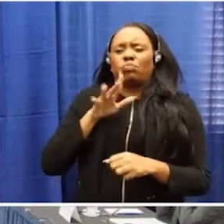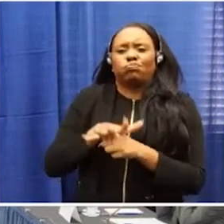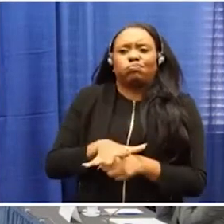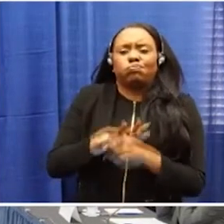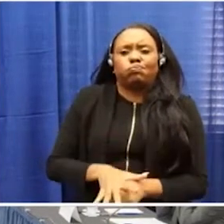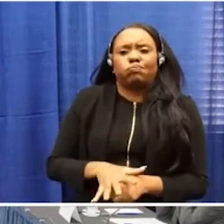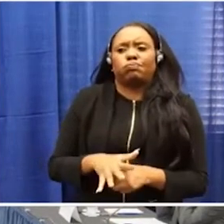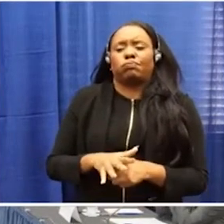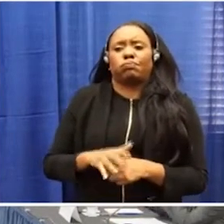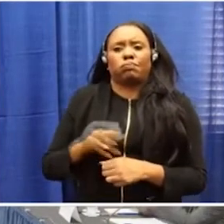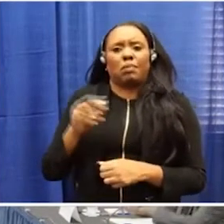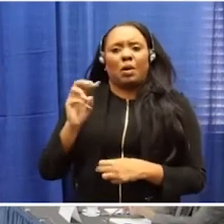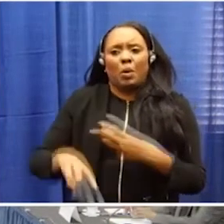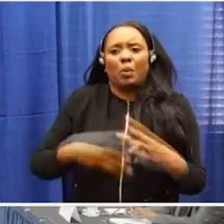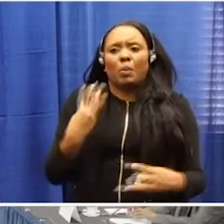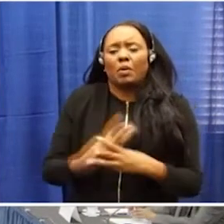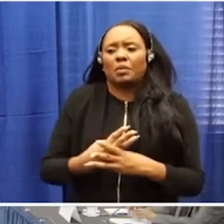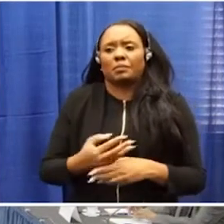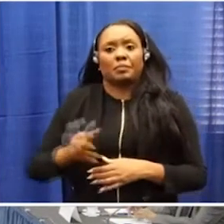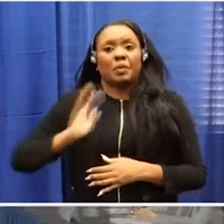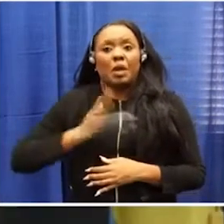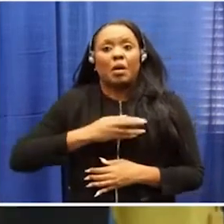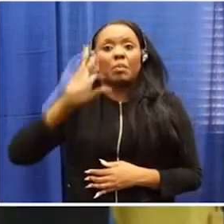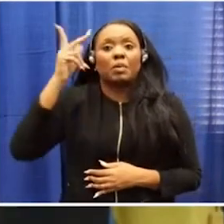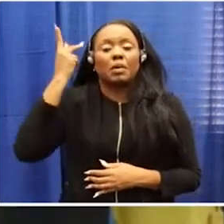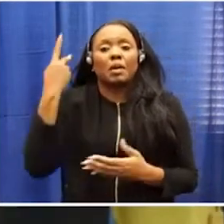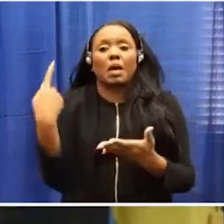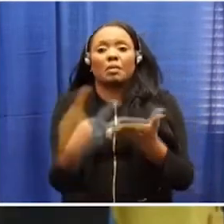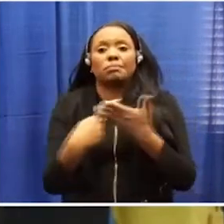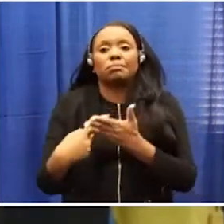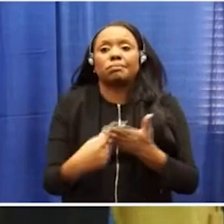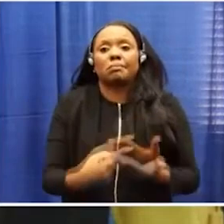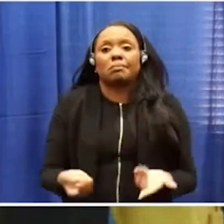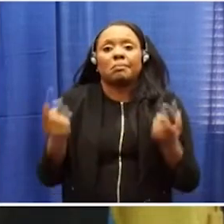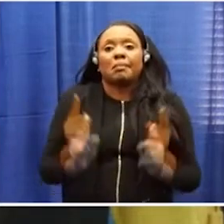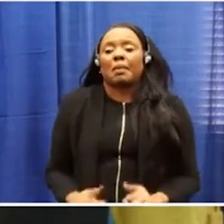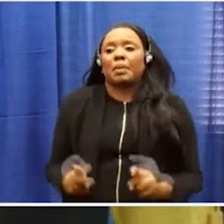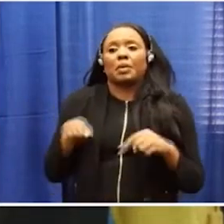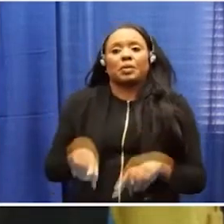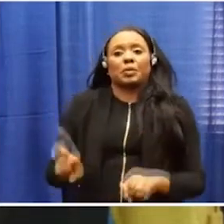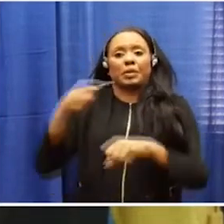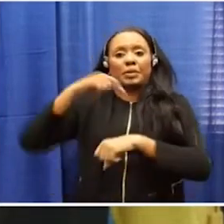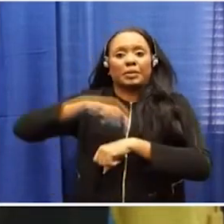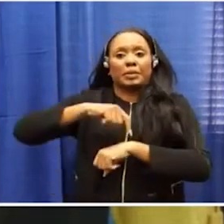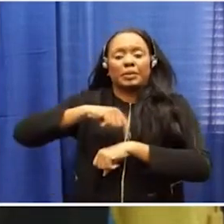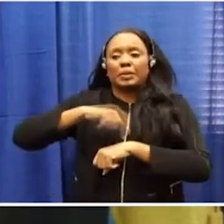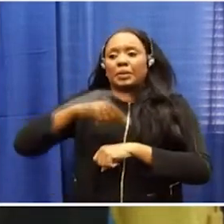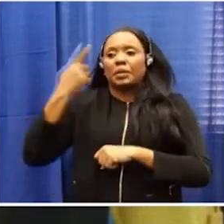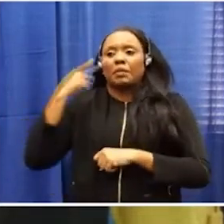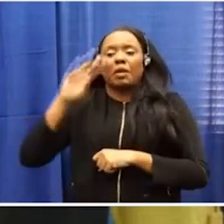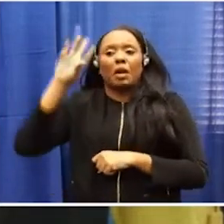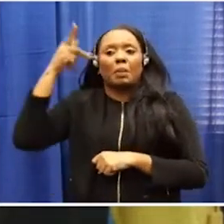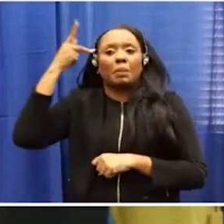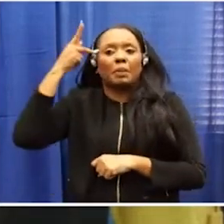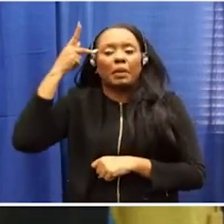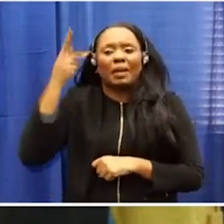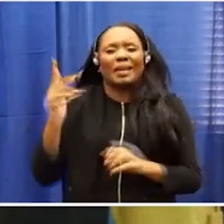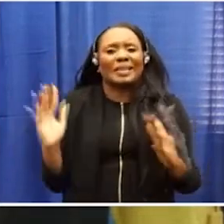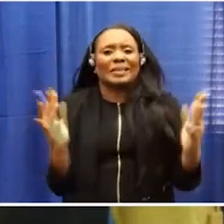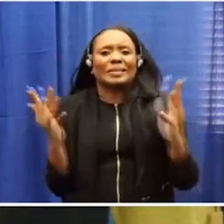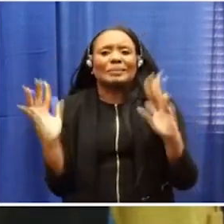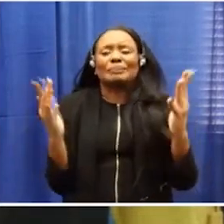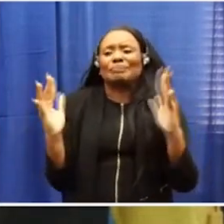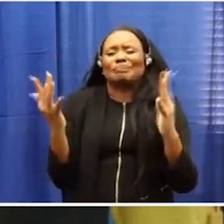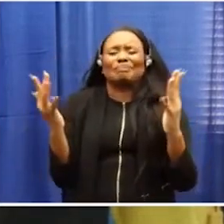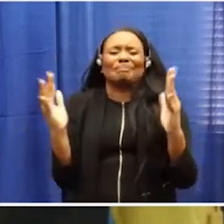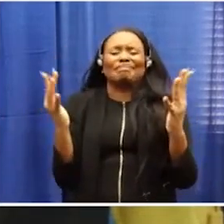high-level political dialogue is also taking place during a period of geopolitical uncertainty